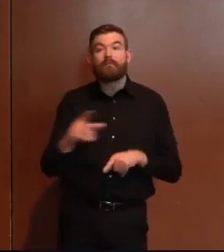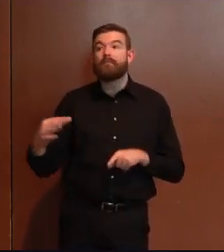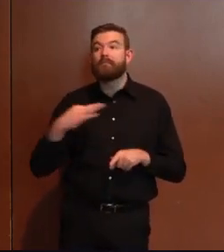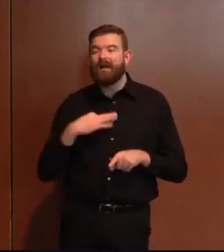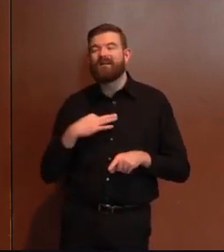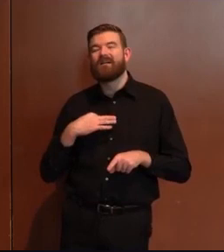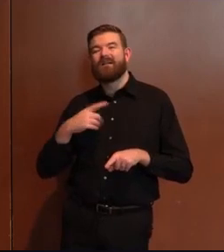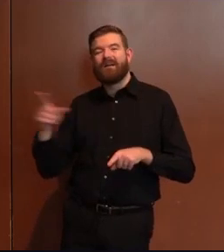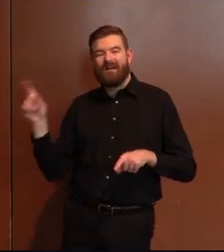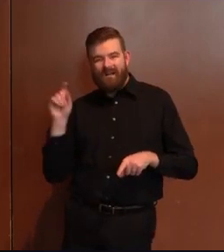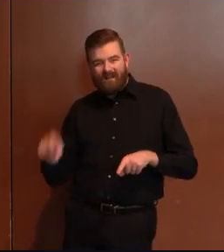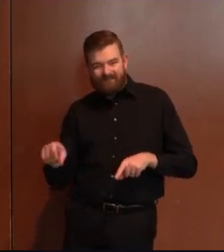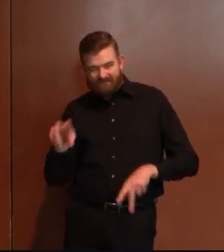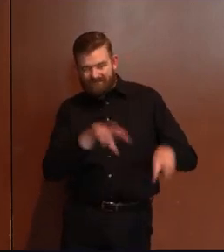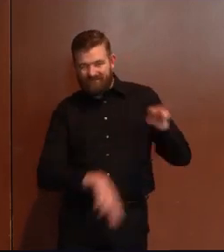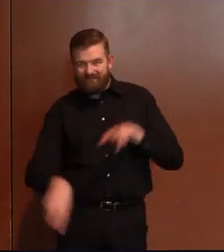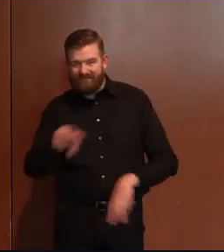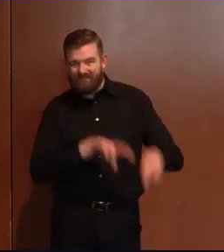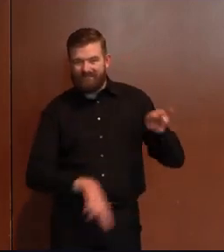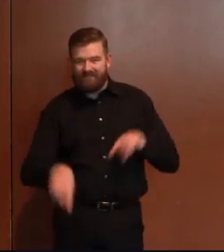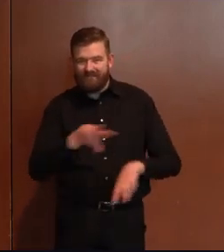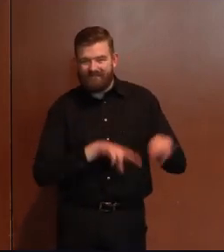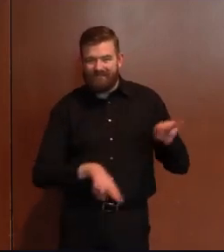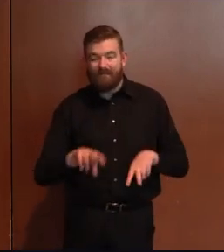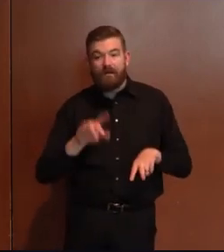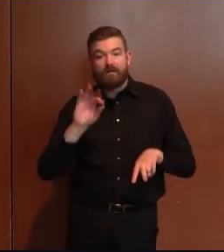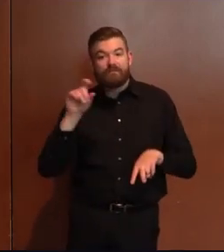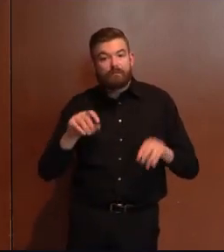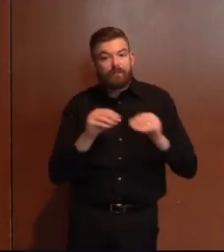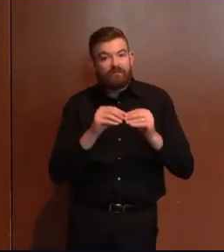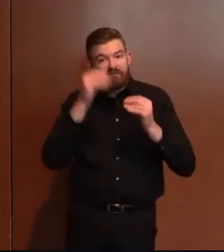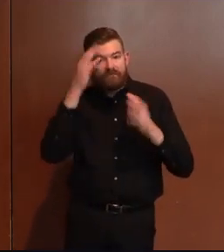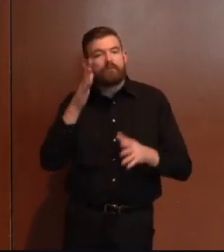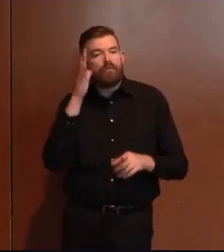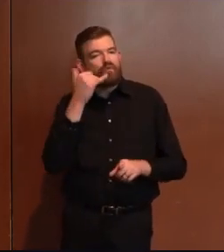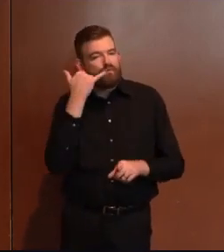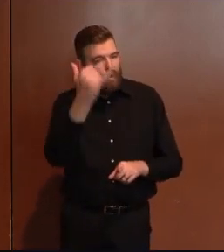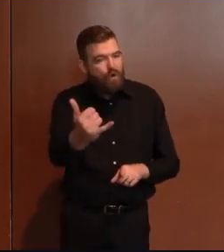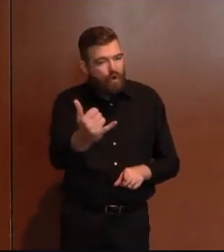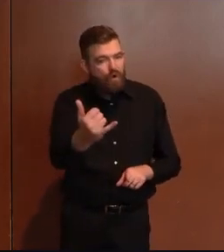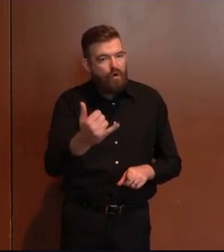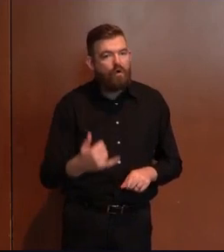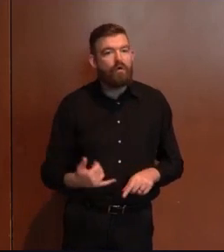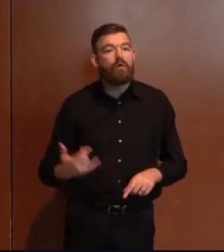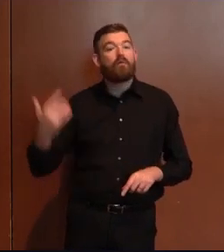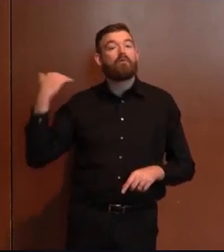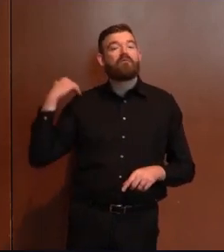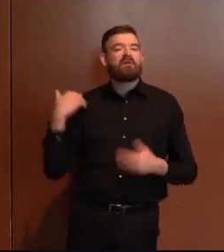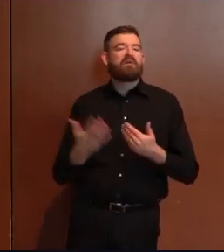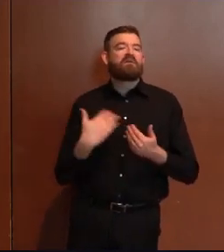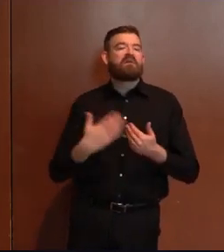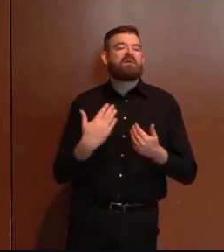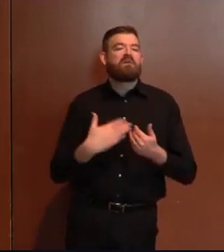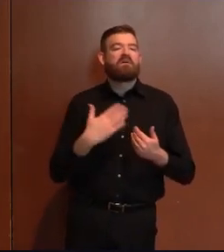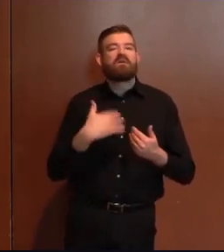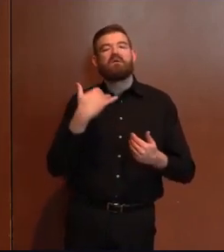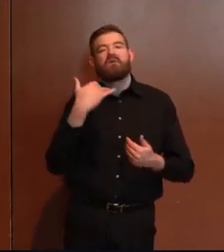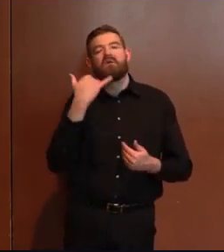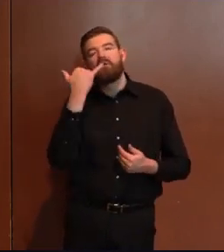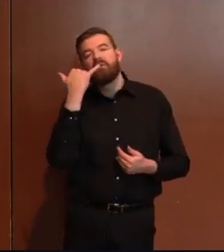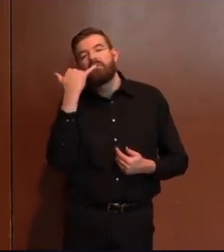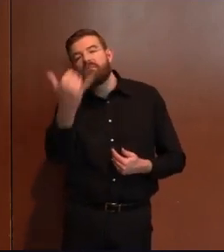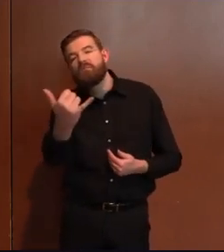from you, they'll reach out to you. Where in the past, we had the ability to just call those folks or them get through easily enough that we would do it over the phone or online.